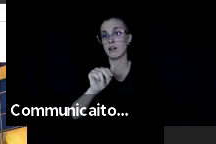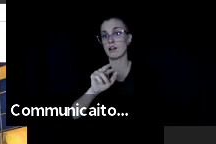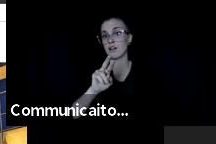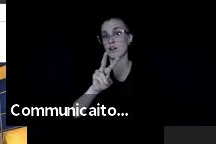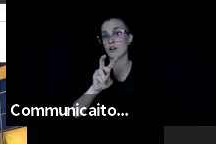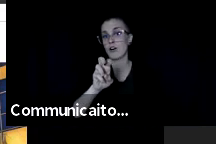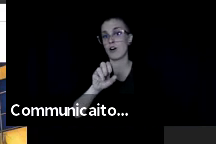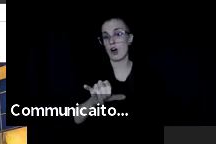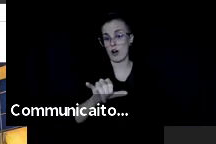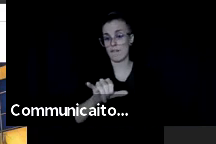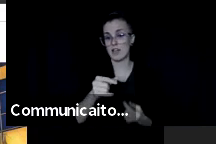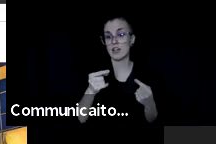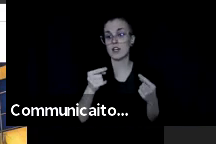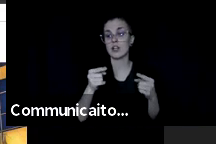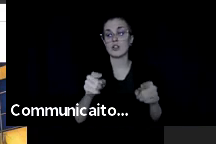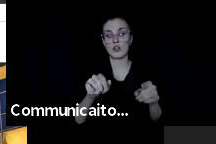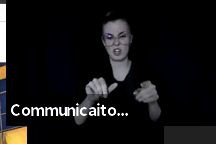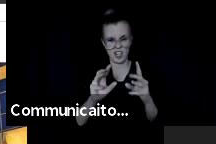during the weather event.